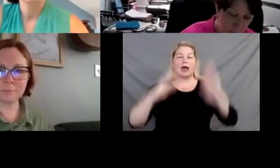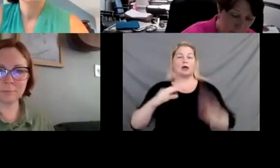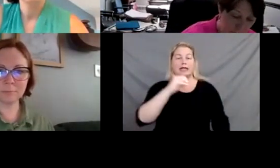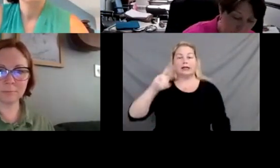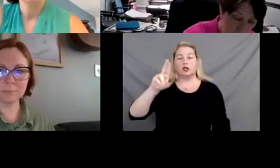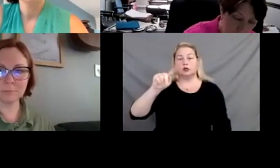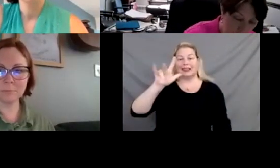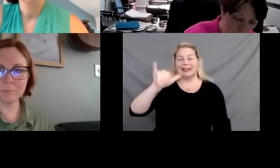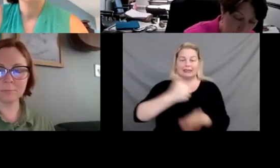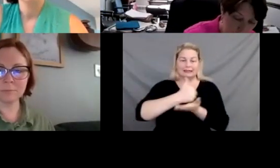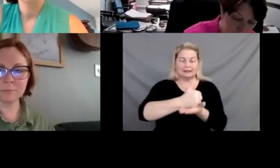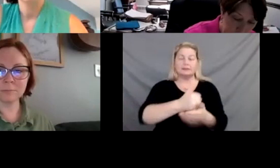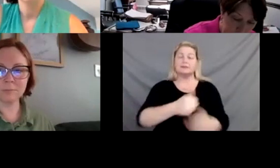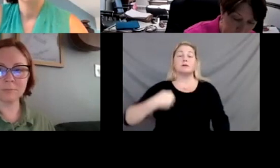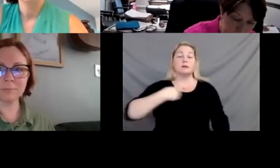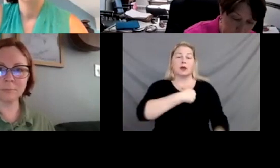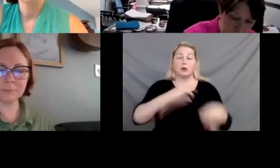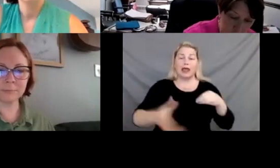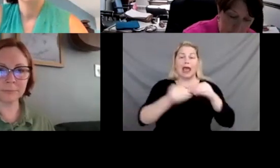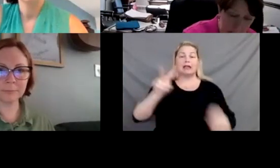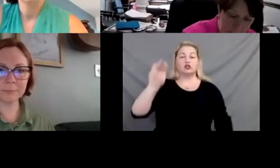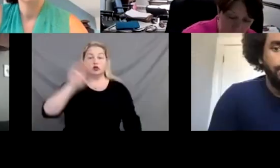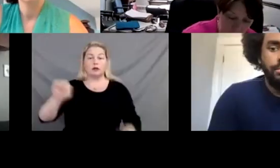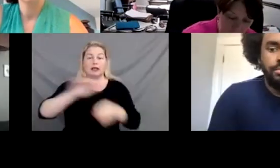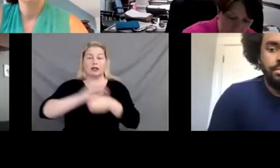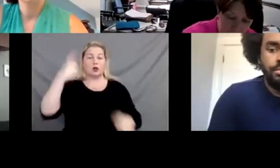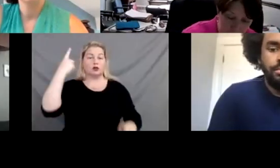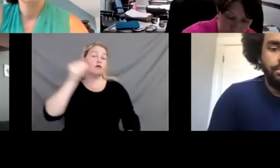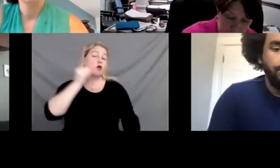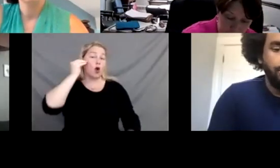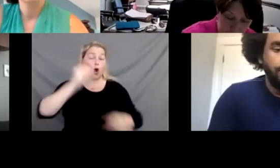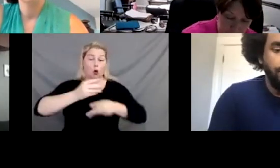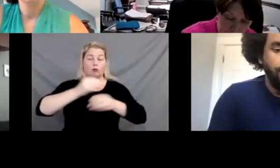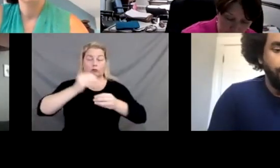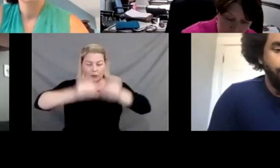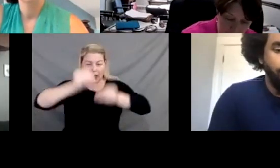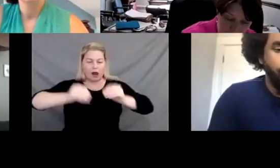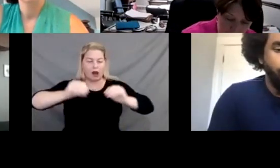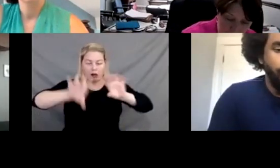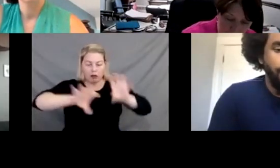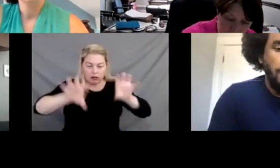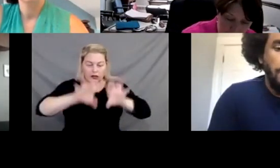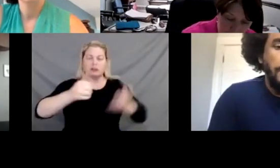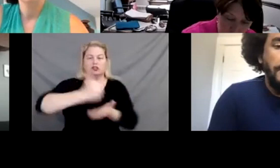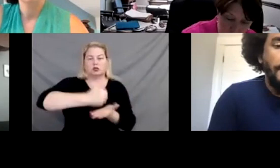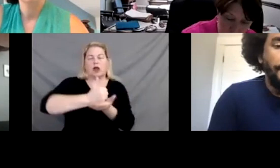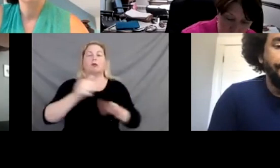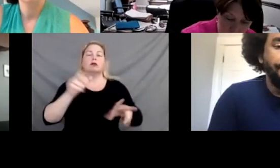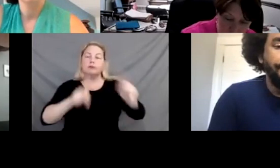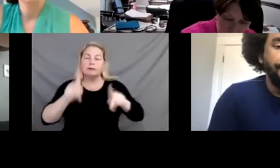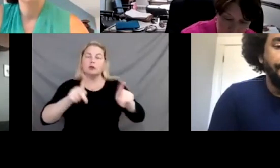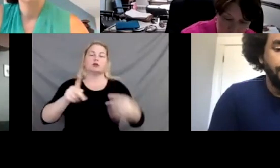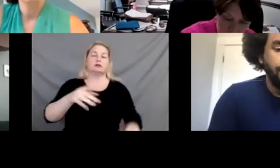million for home repair for seniors and people with disabilities. So you will